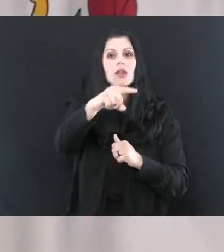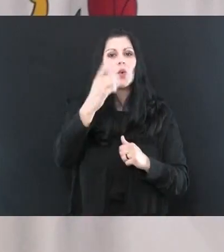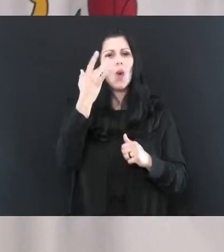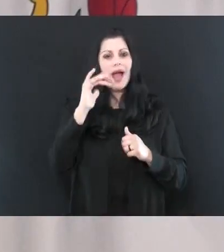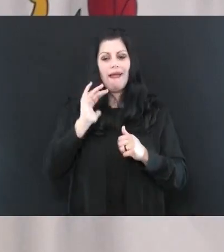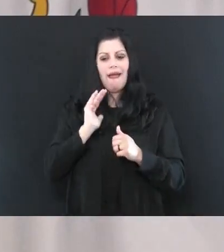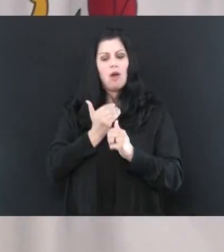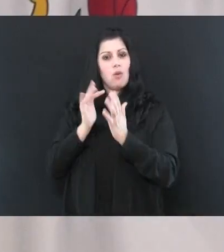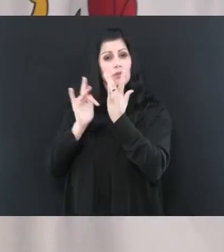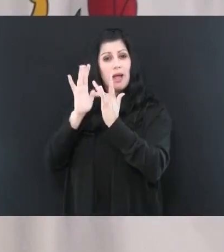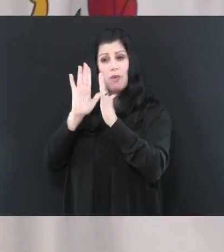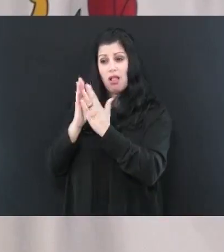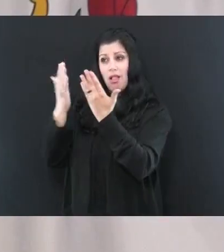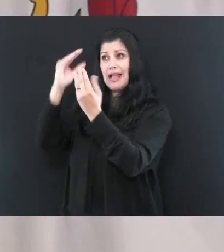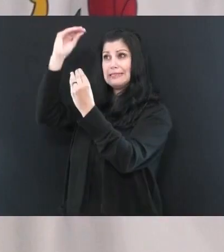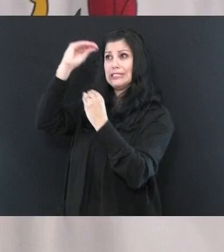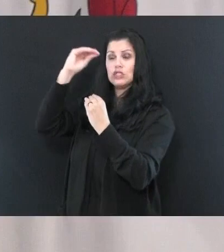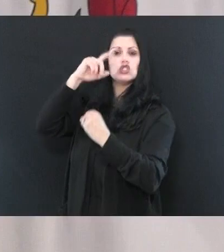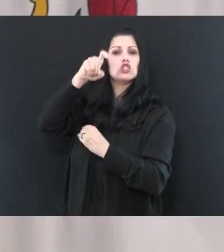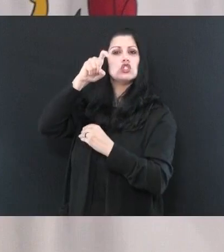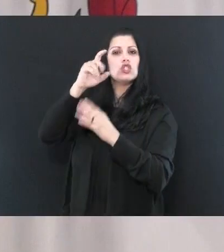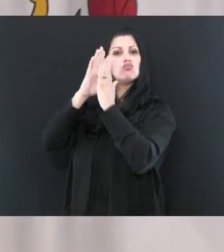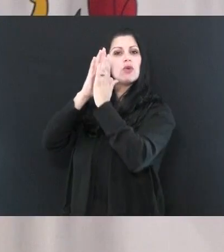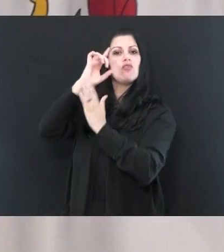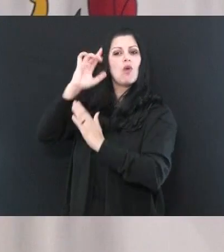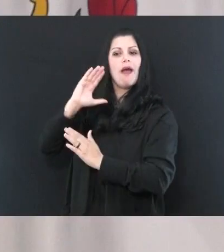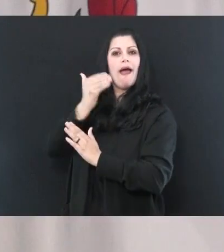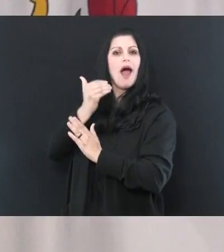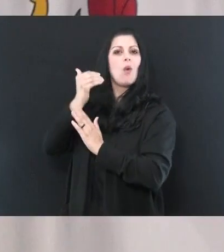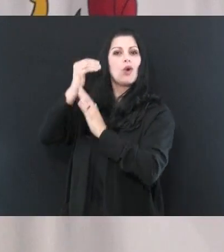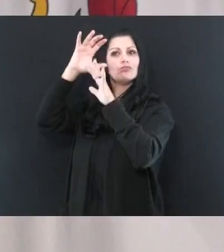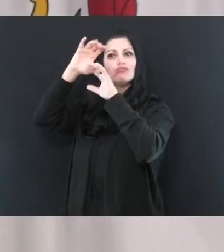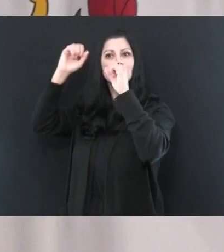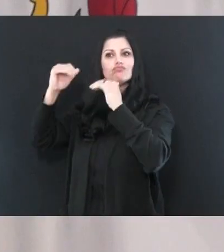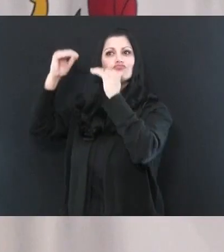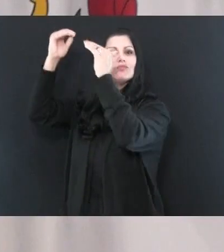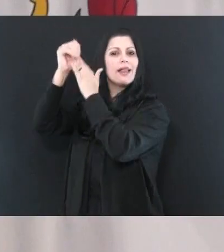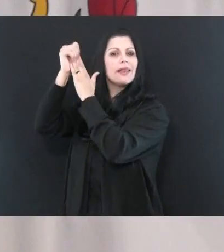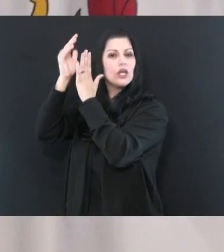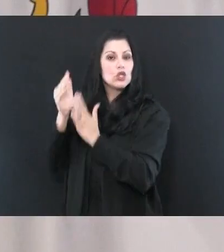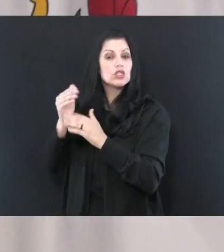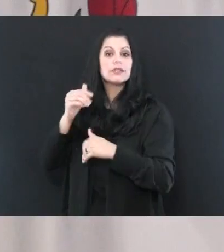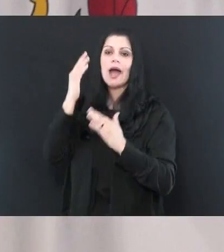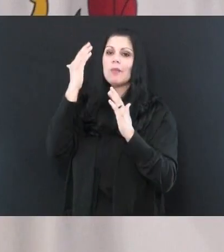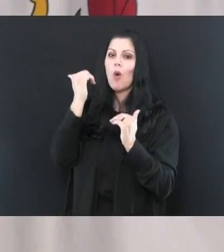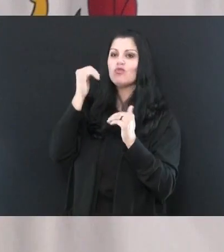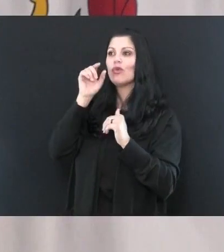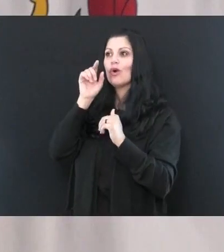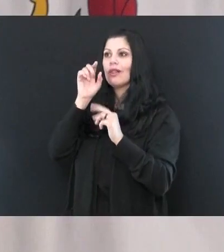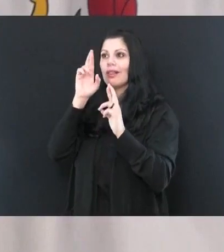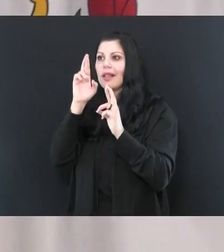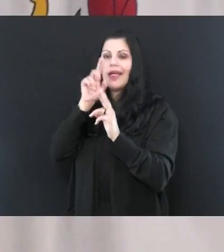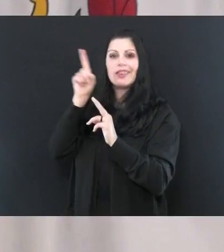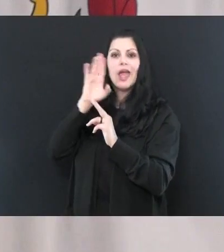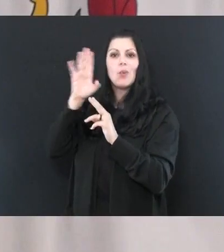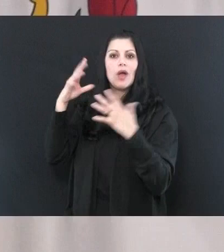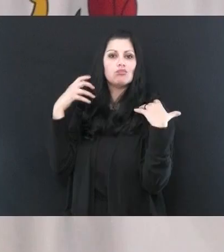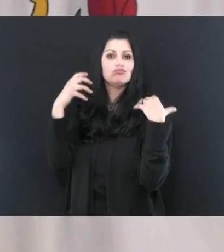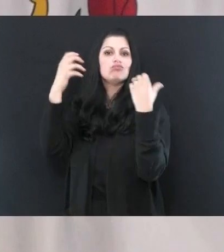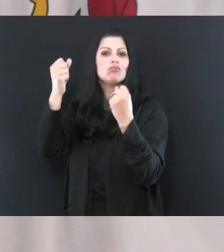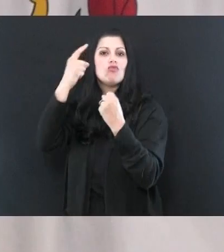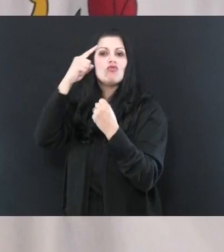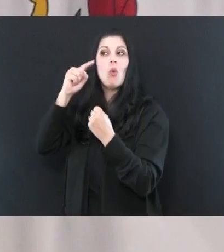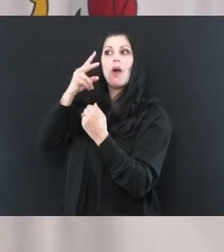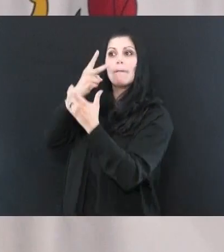leaders, and so I am very, very hopeful for a speedy and complete recovery for our First Lady and our President.